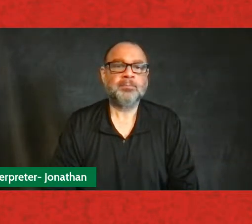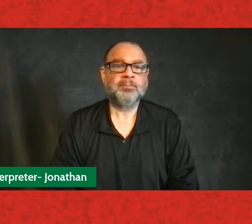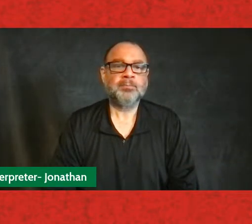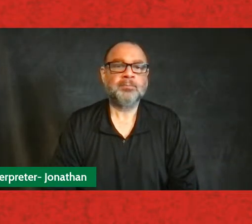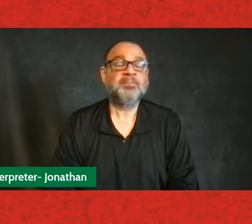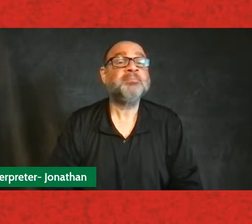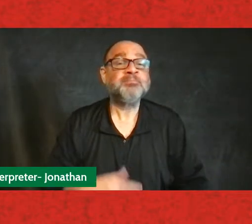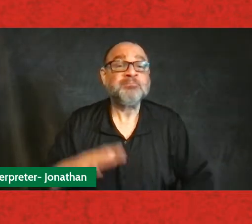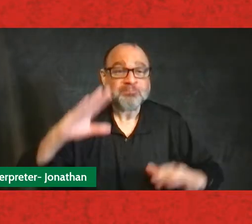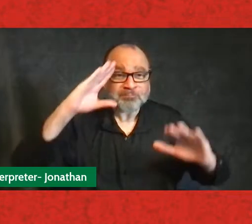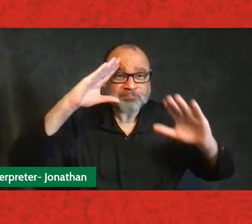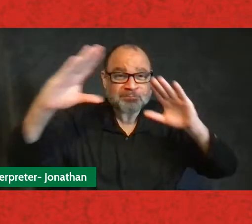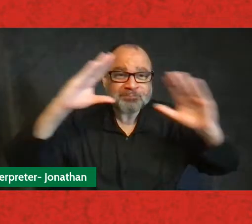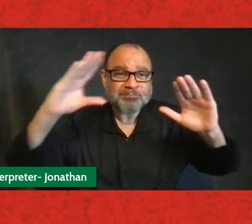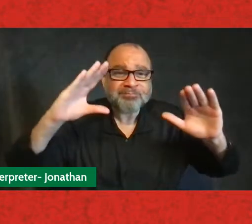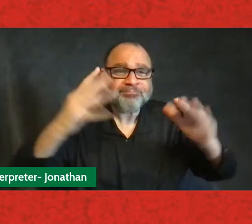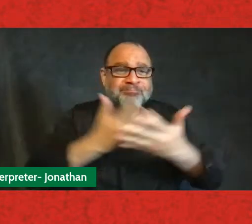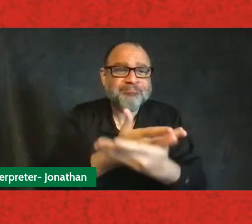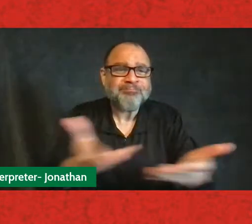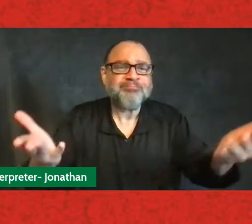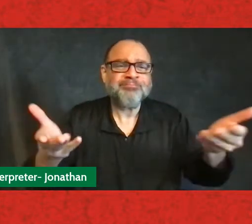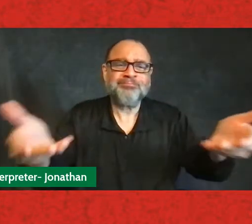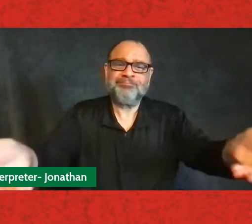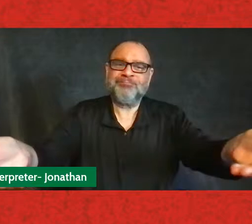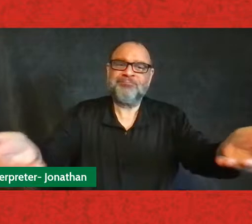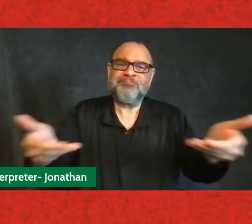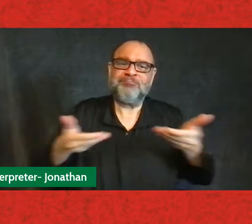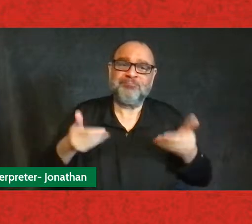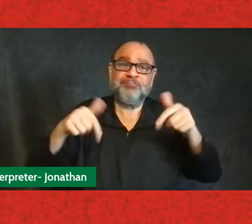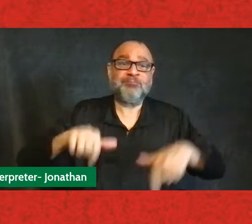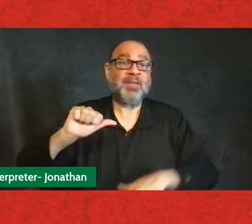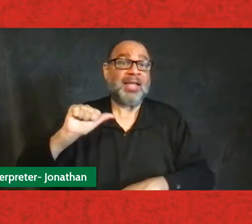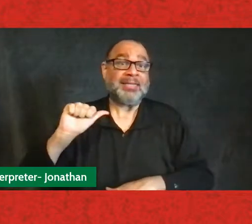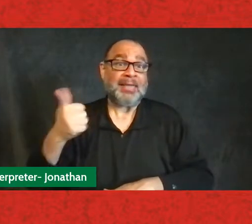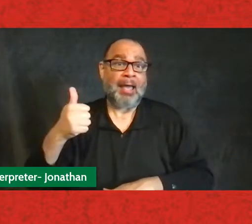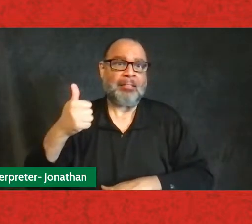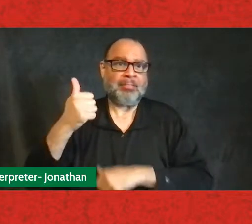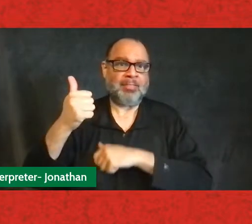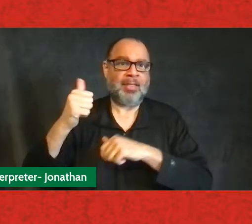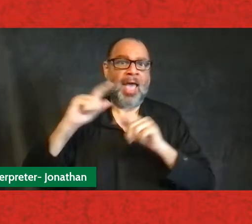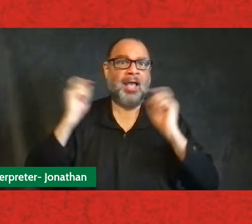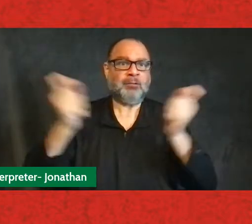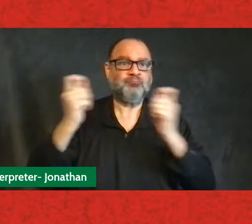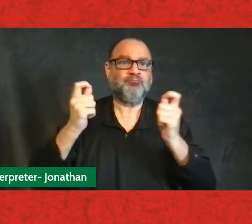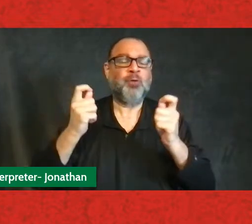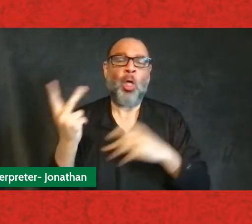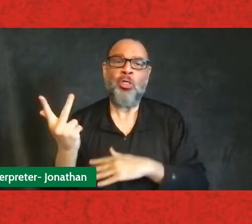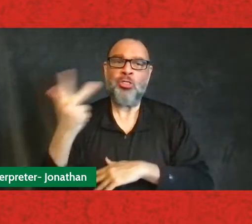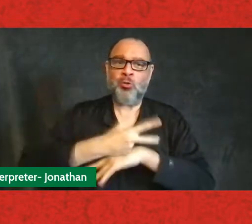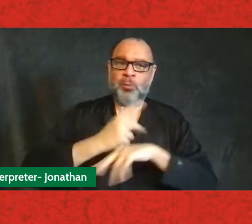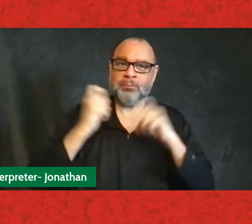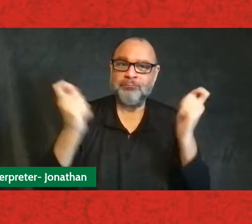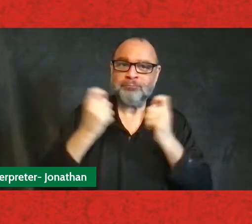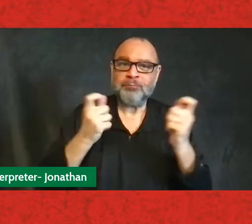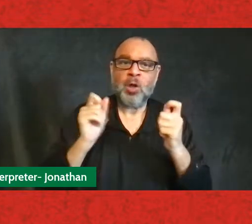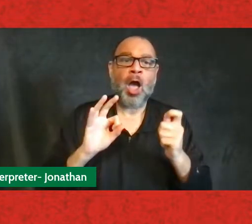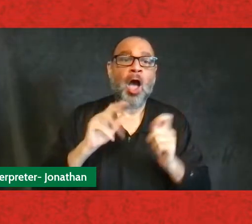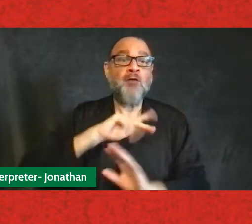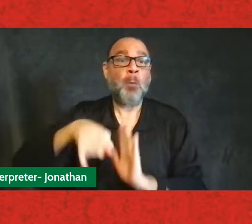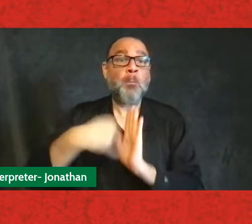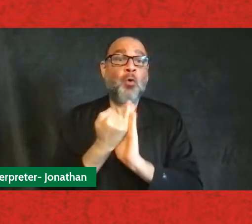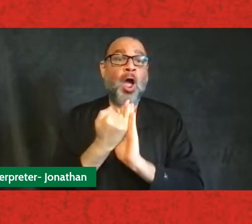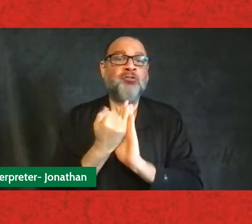Good evening, and welcome to the 10th anniversary three-day celebration of Project One